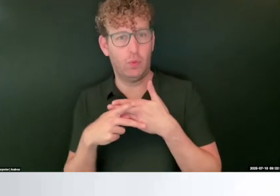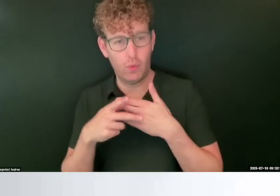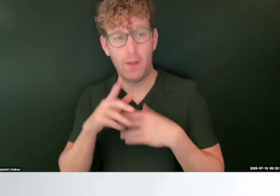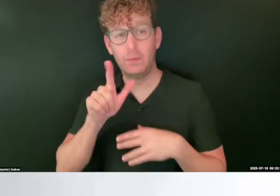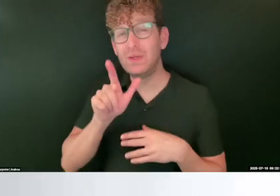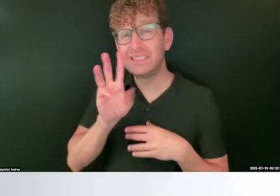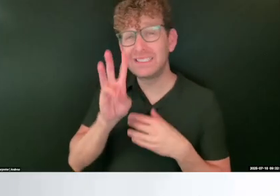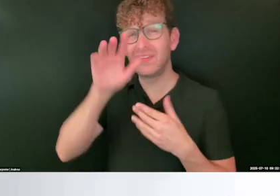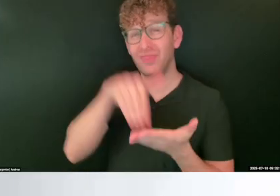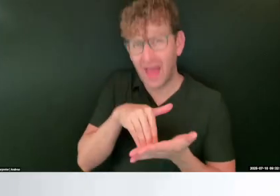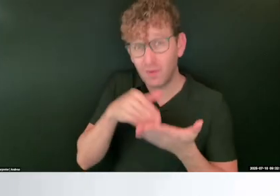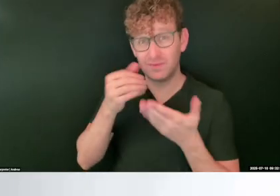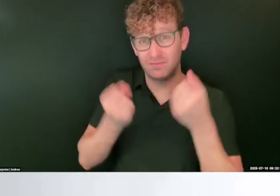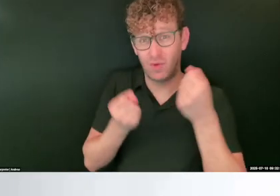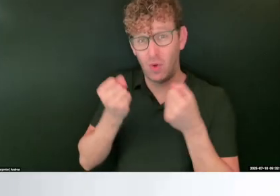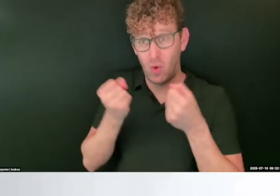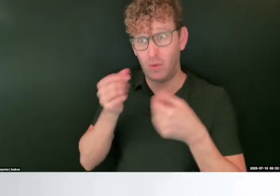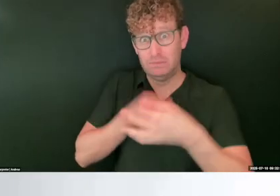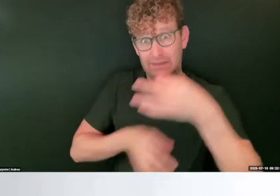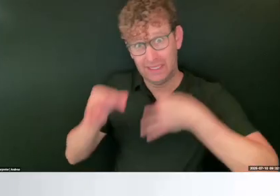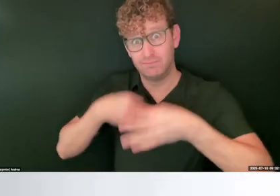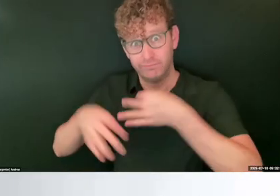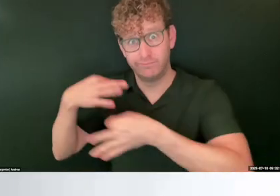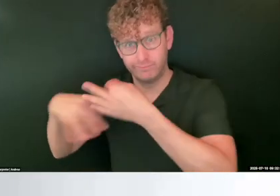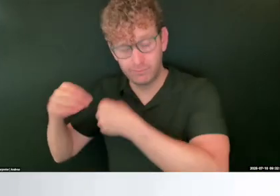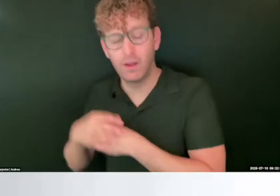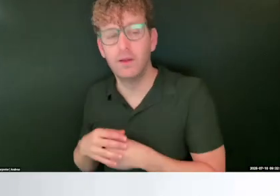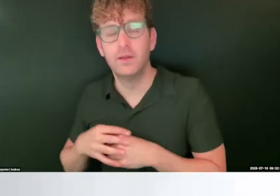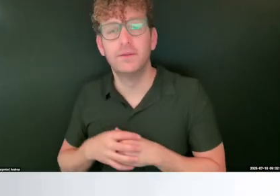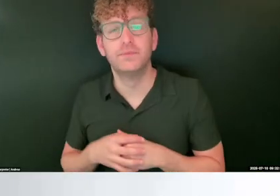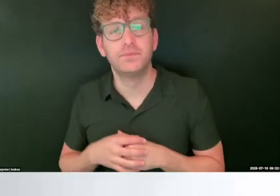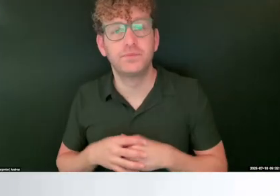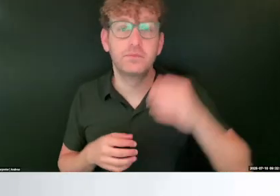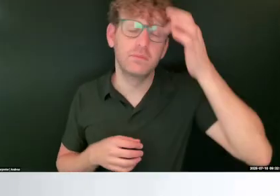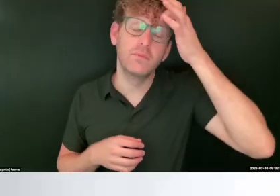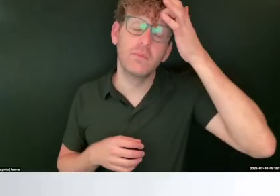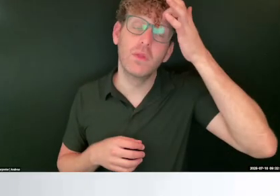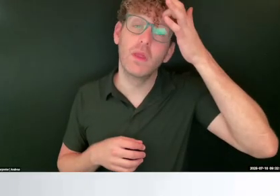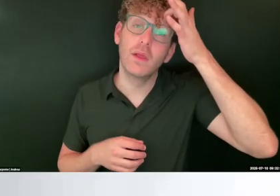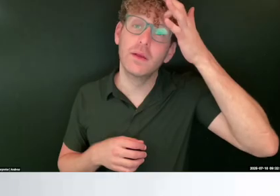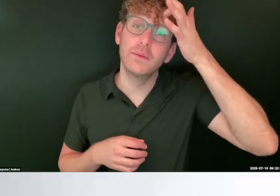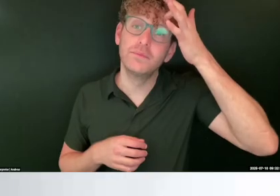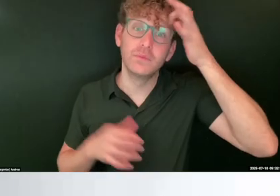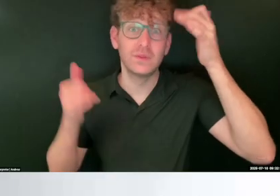date. This year, staff is focusing on program alignment.